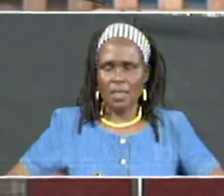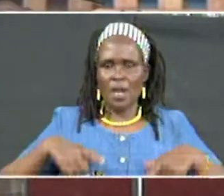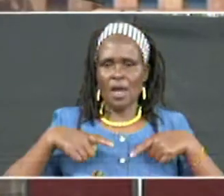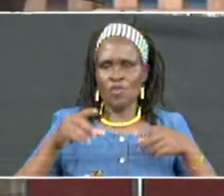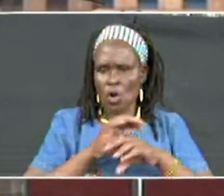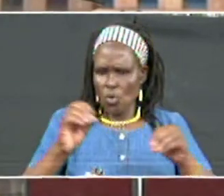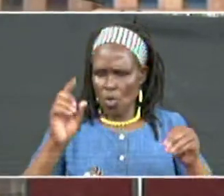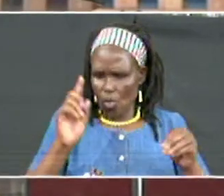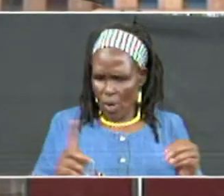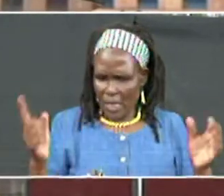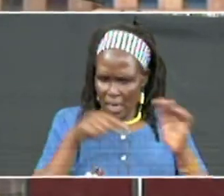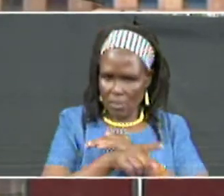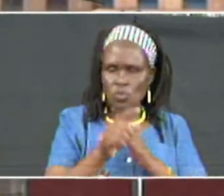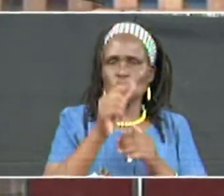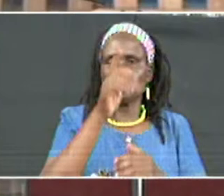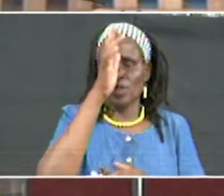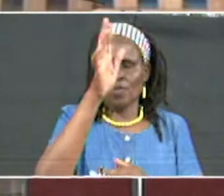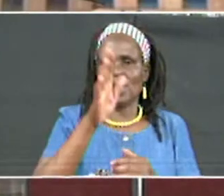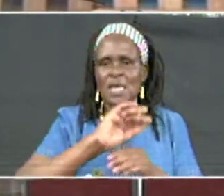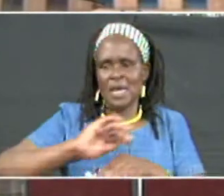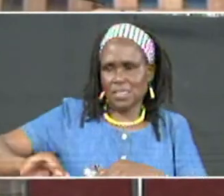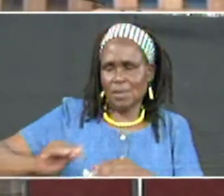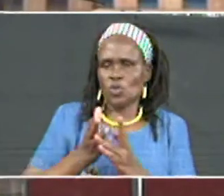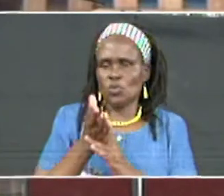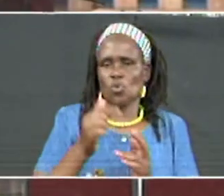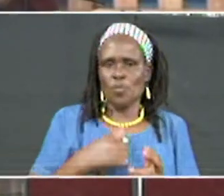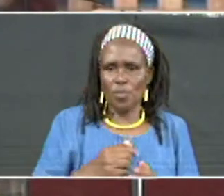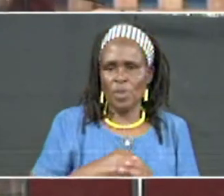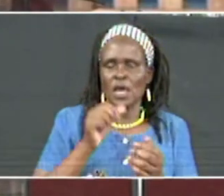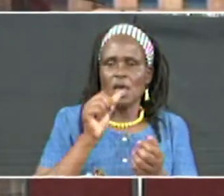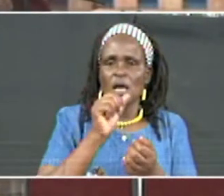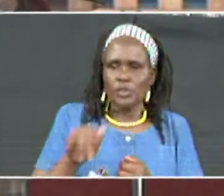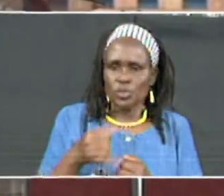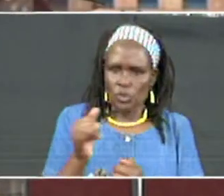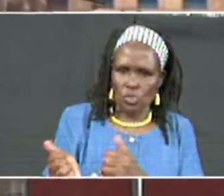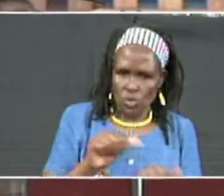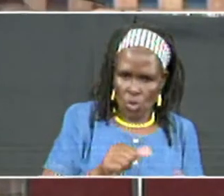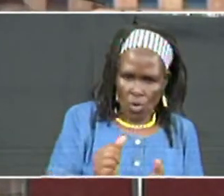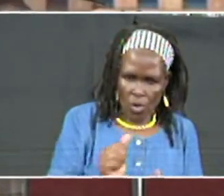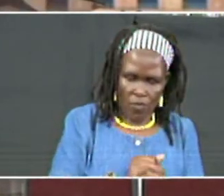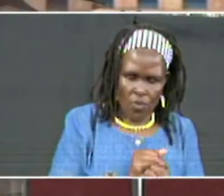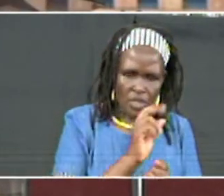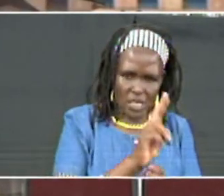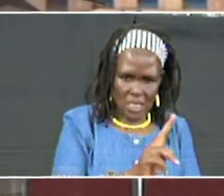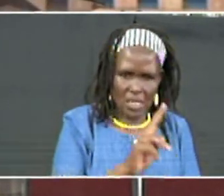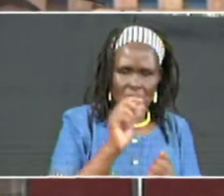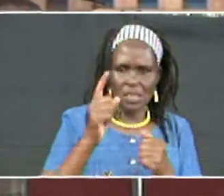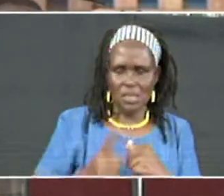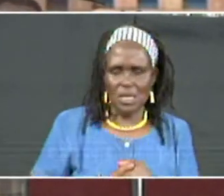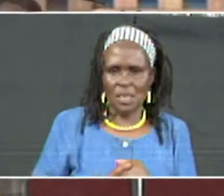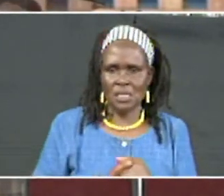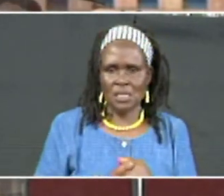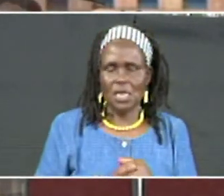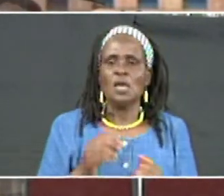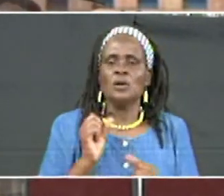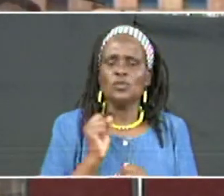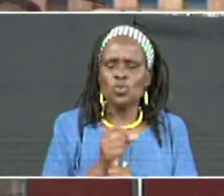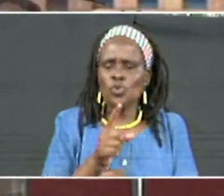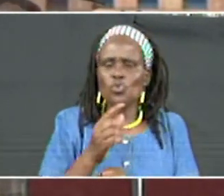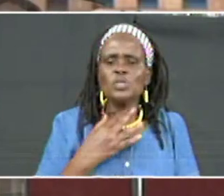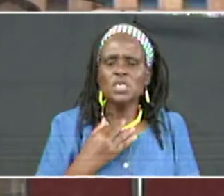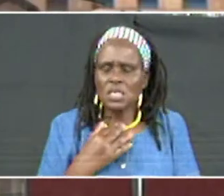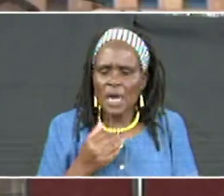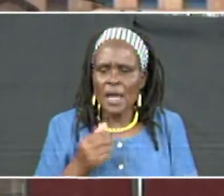to the Father except through me. John 14:6. Do you desire to live and lead